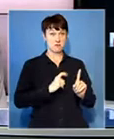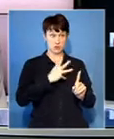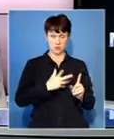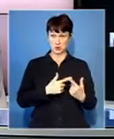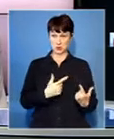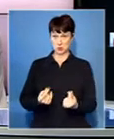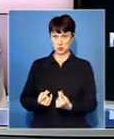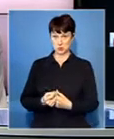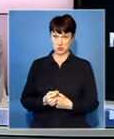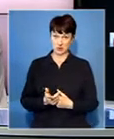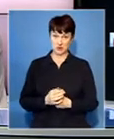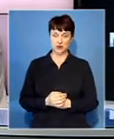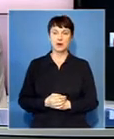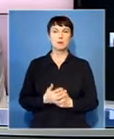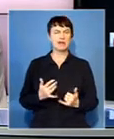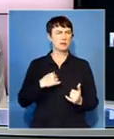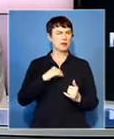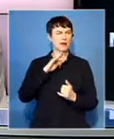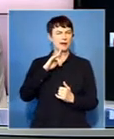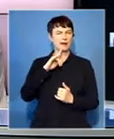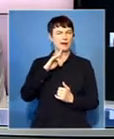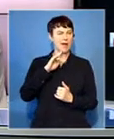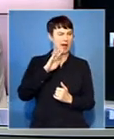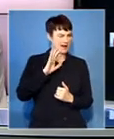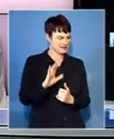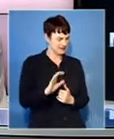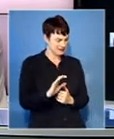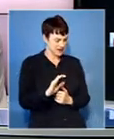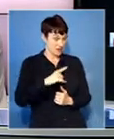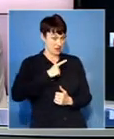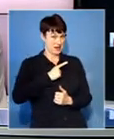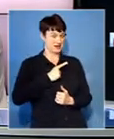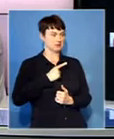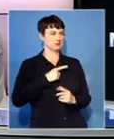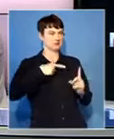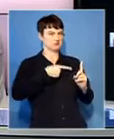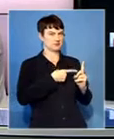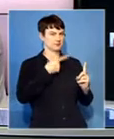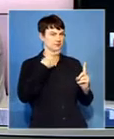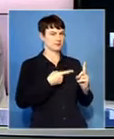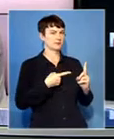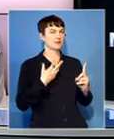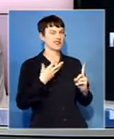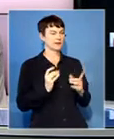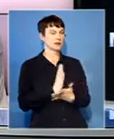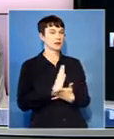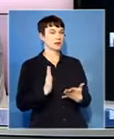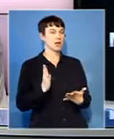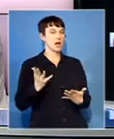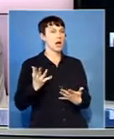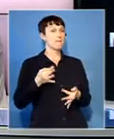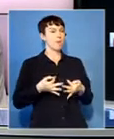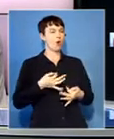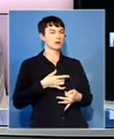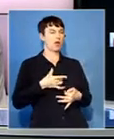How did he negotiate his way around accusations that he perhaps put undue influence,